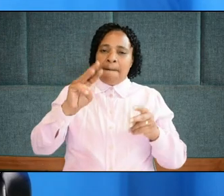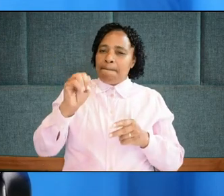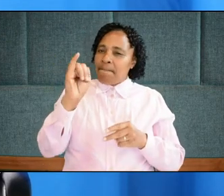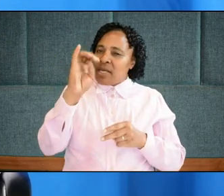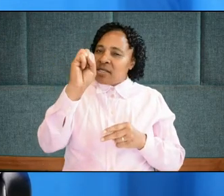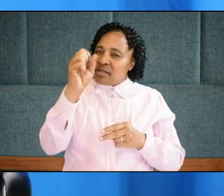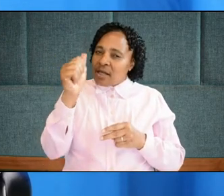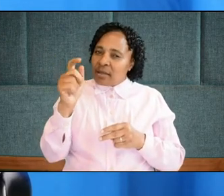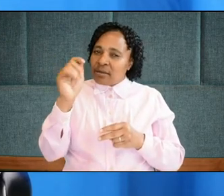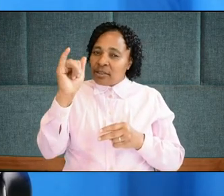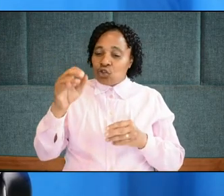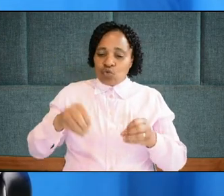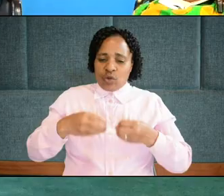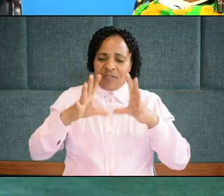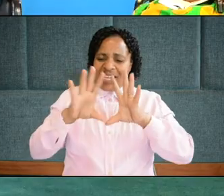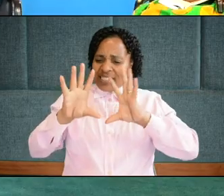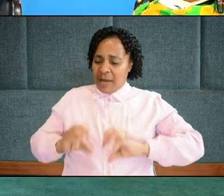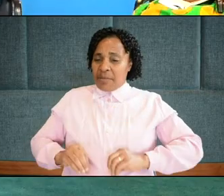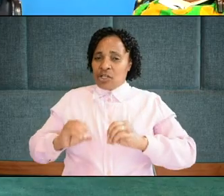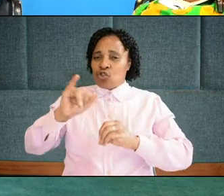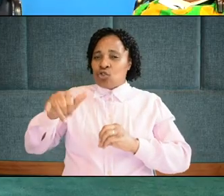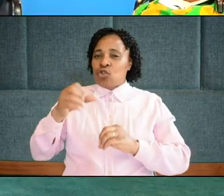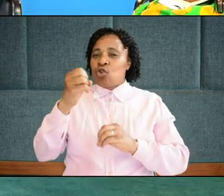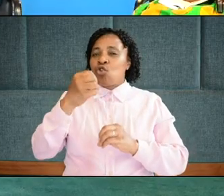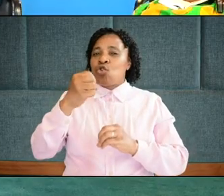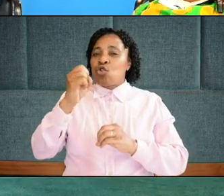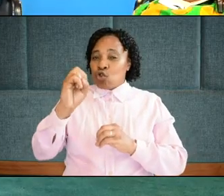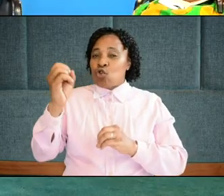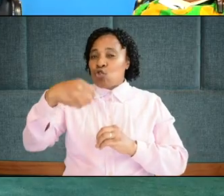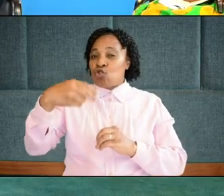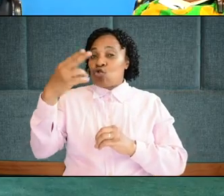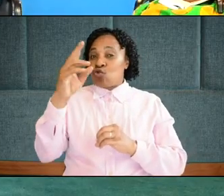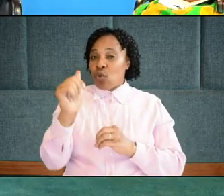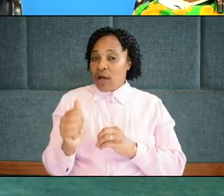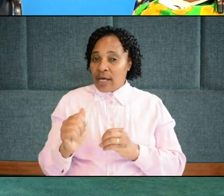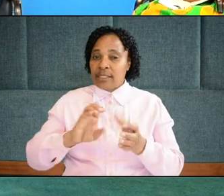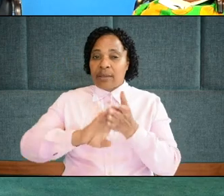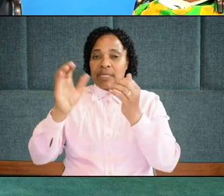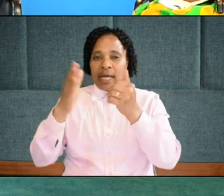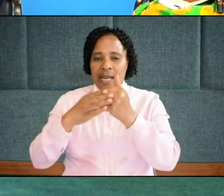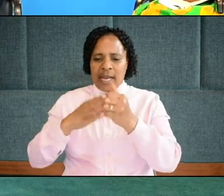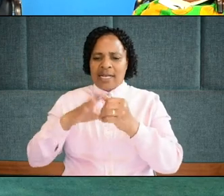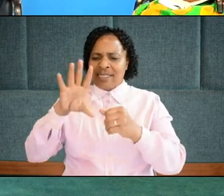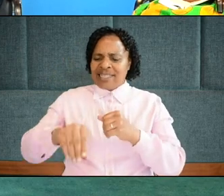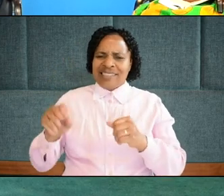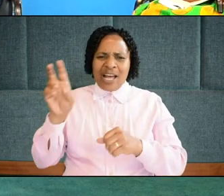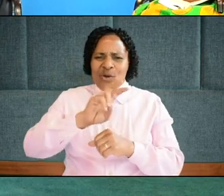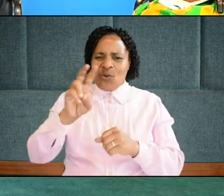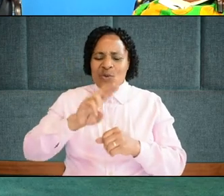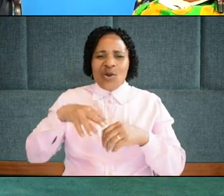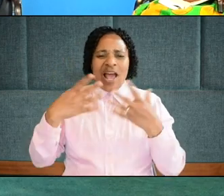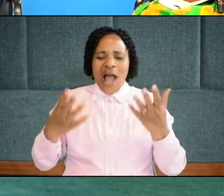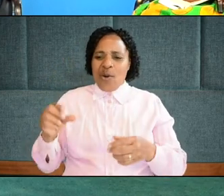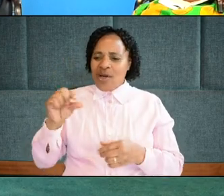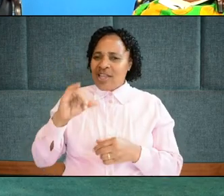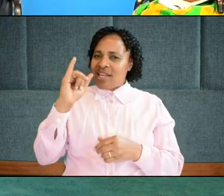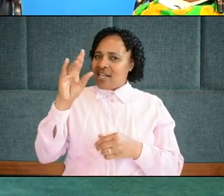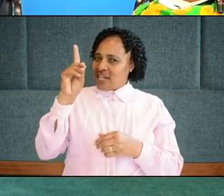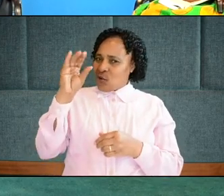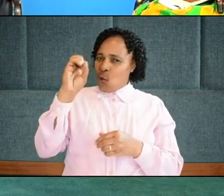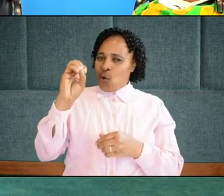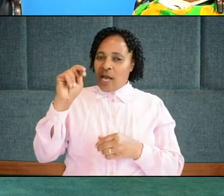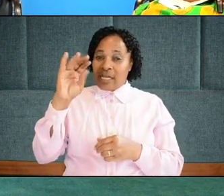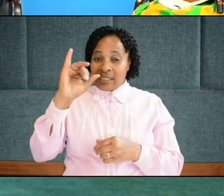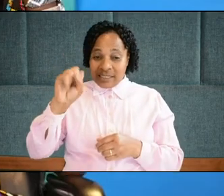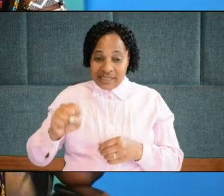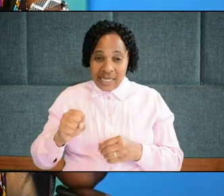to give us a summary of Joshua chapter 9. All right, so Joshua chapter 9 takes a look at the Gibeonites' deception